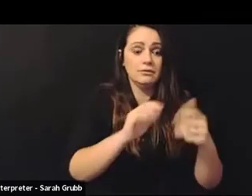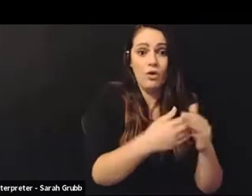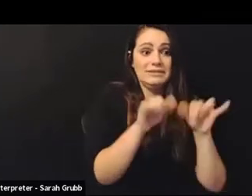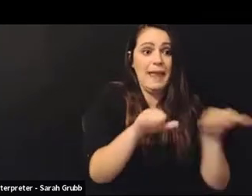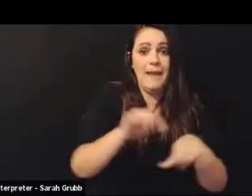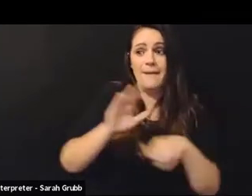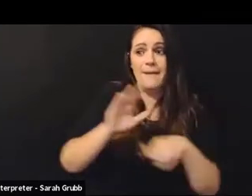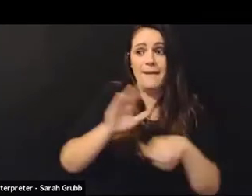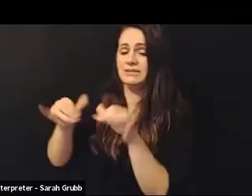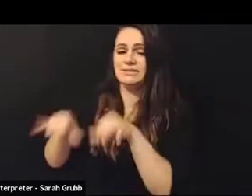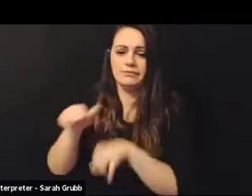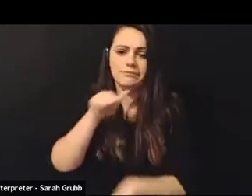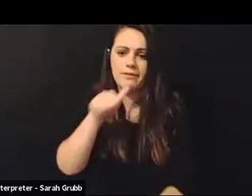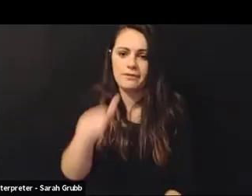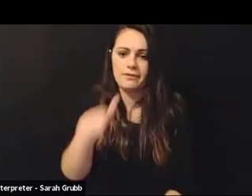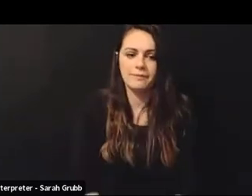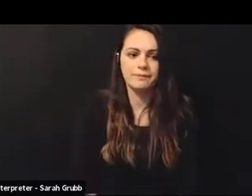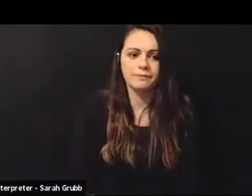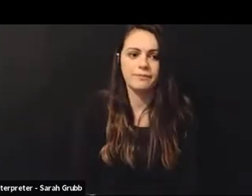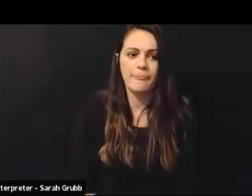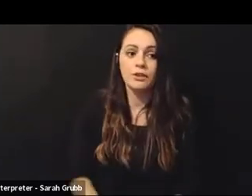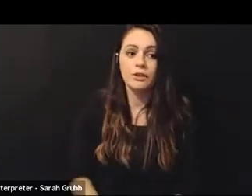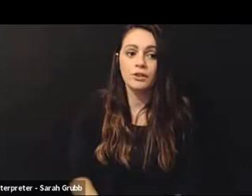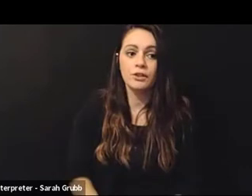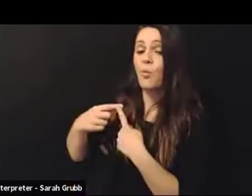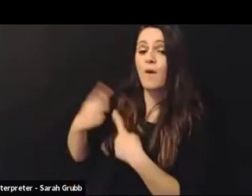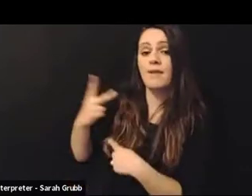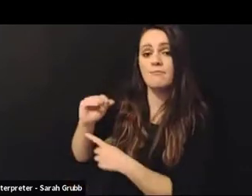So when Maurice and I wrote that article,